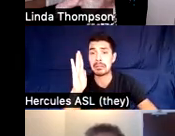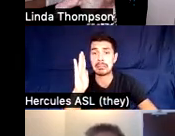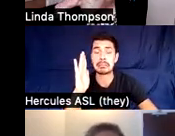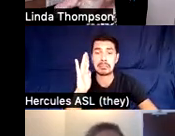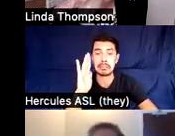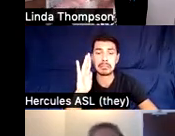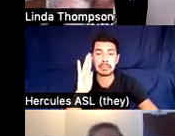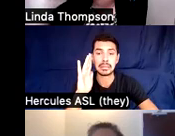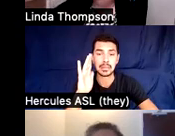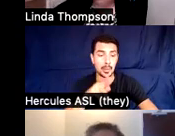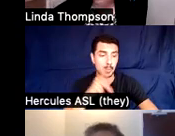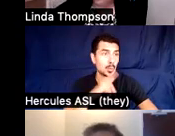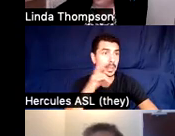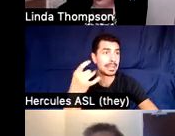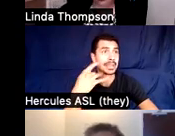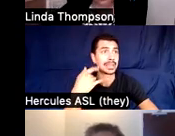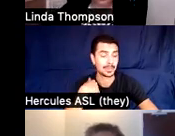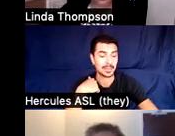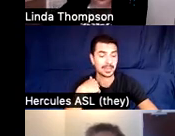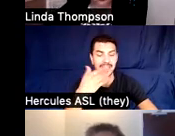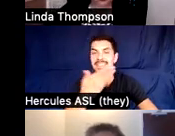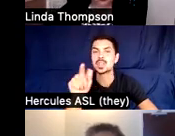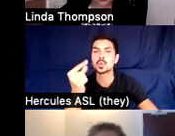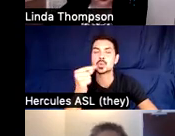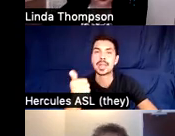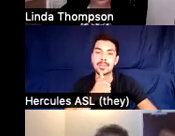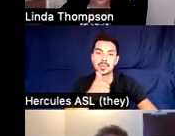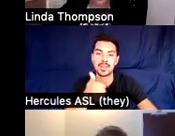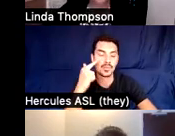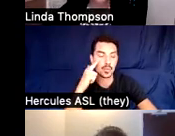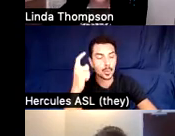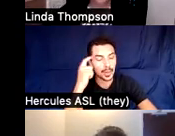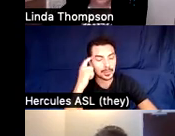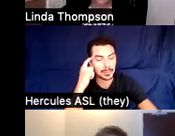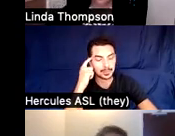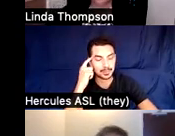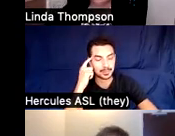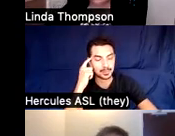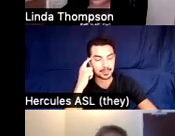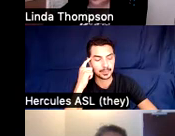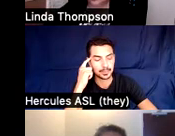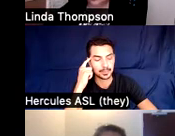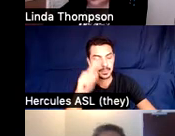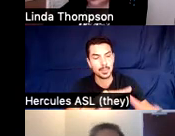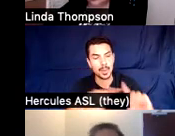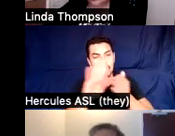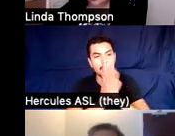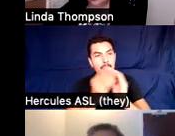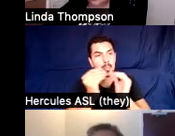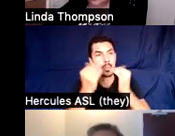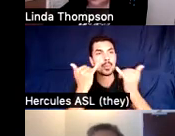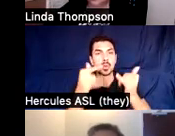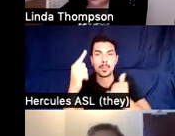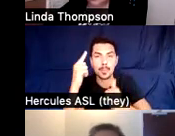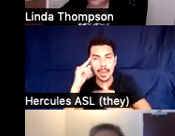hate me? Right? All the things that we can do to ourselves in our brain, but being present in your spirit and in your body is